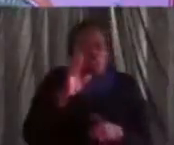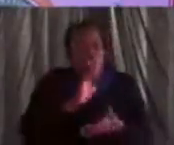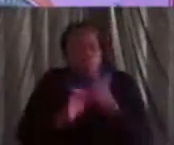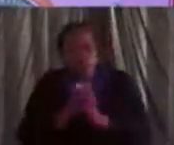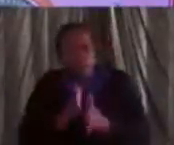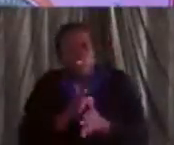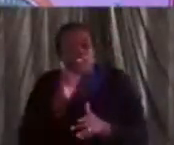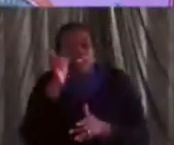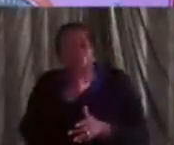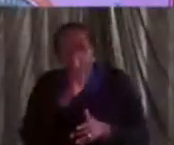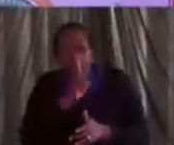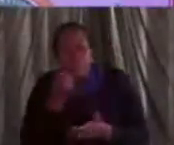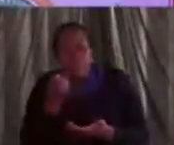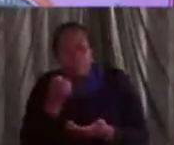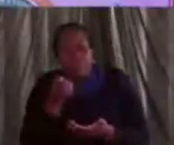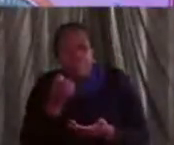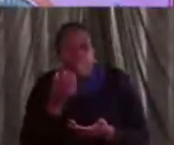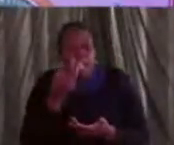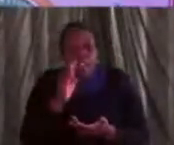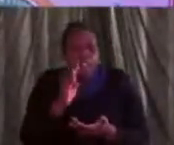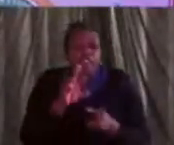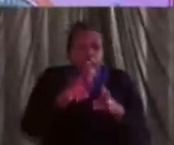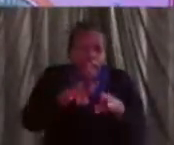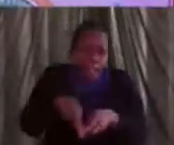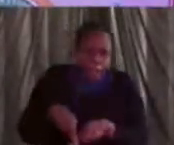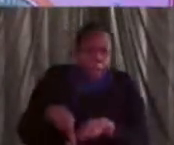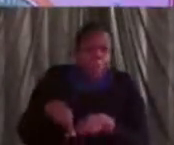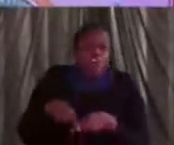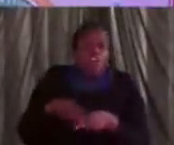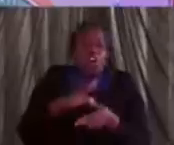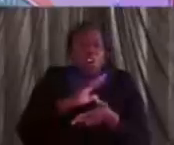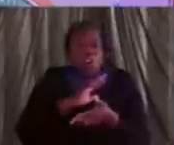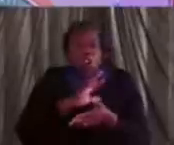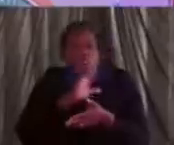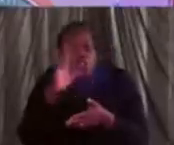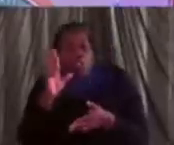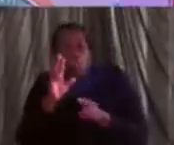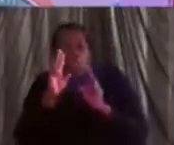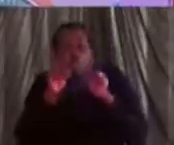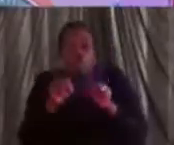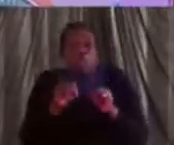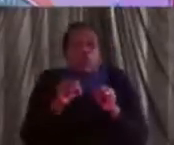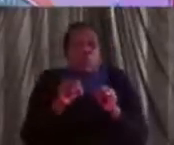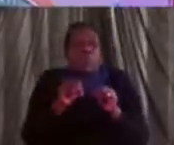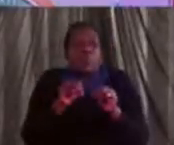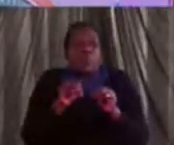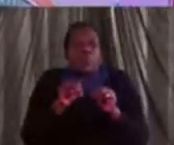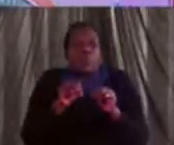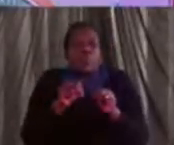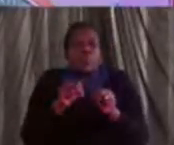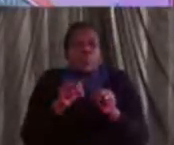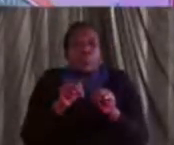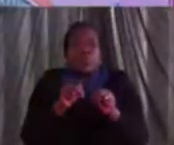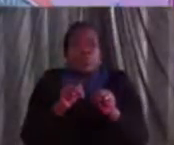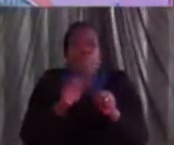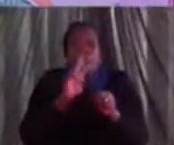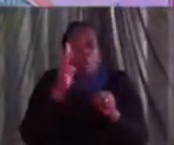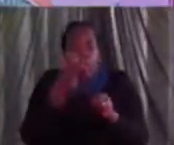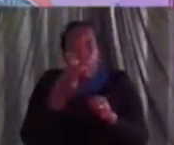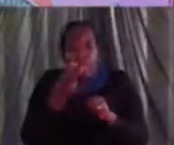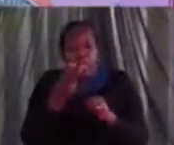there was inducement or no inducement. That is what we look for if we were looking at it. The one